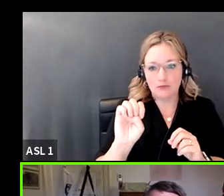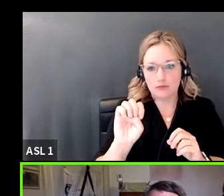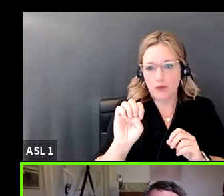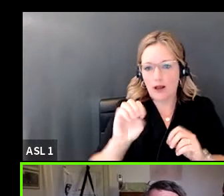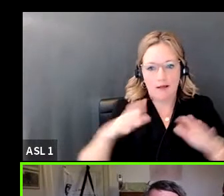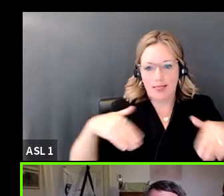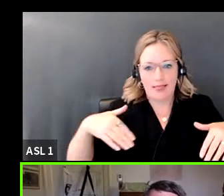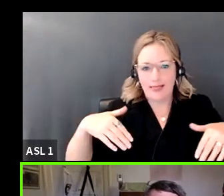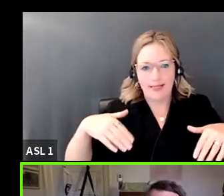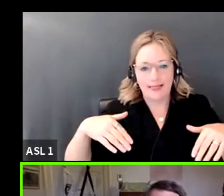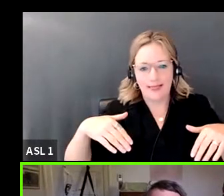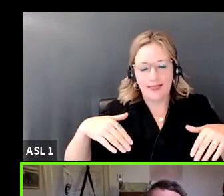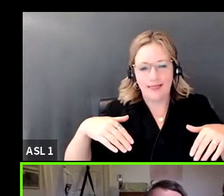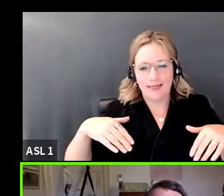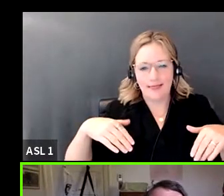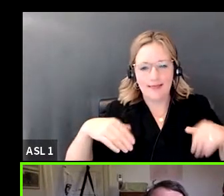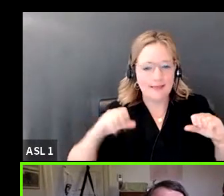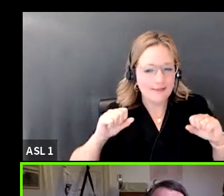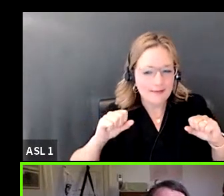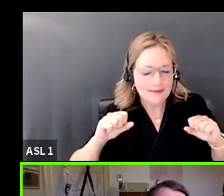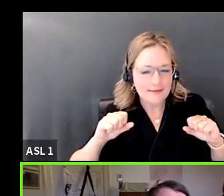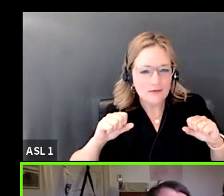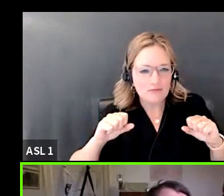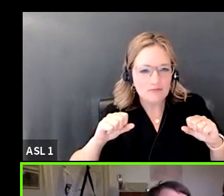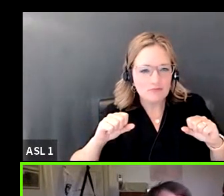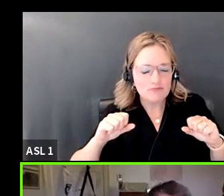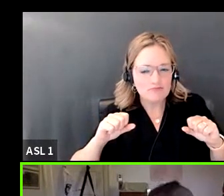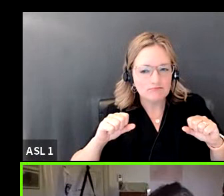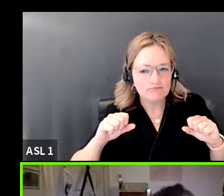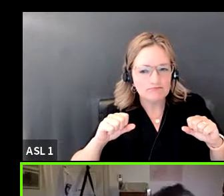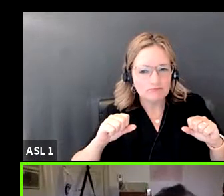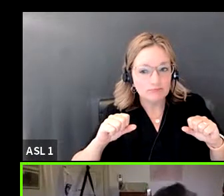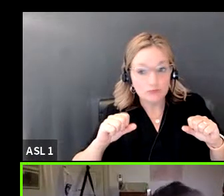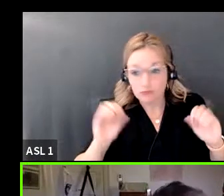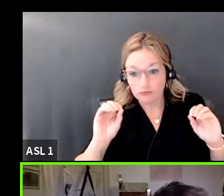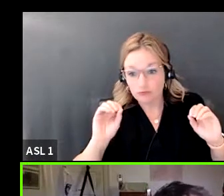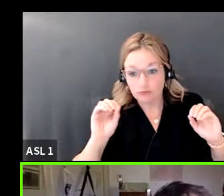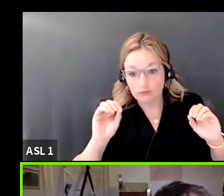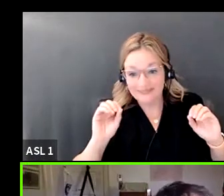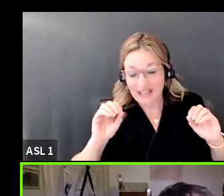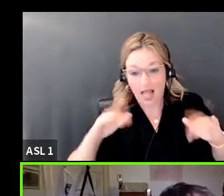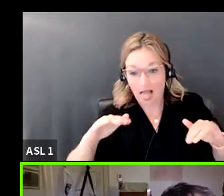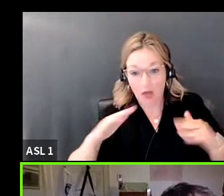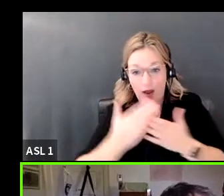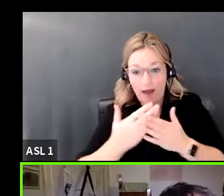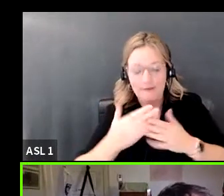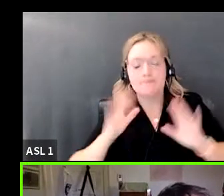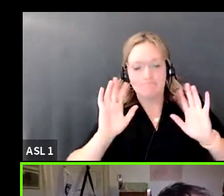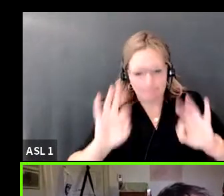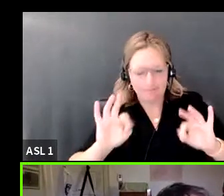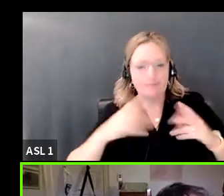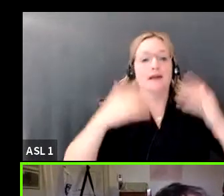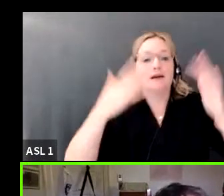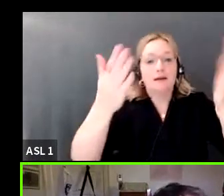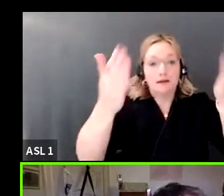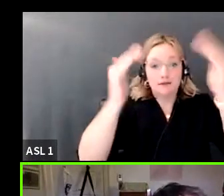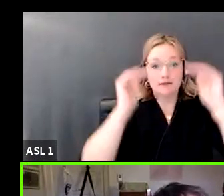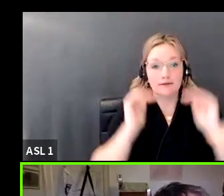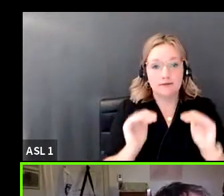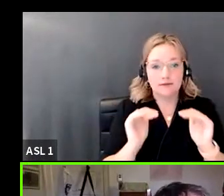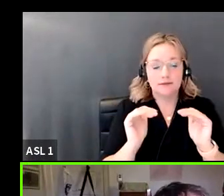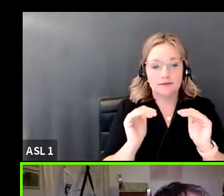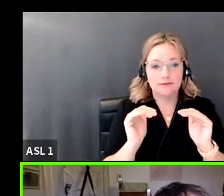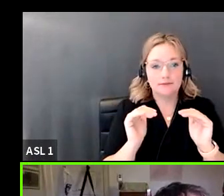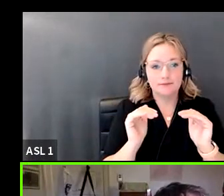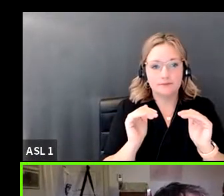no i still don't see robin brown so um i'll move on the next person on the agenda as